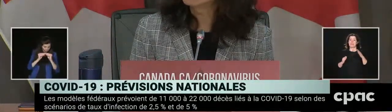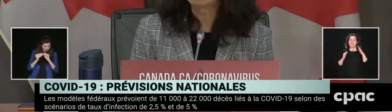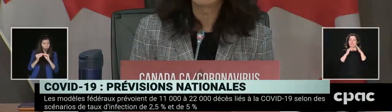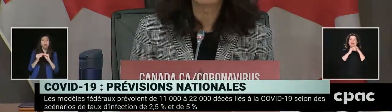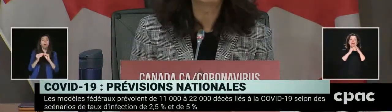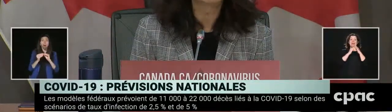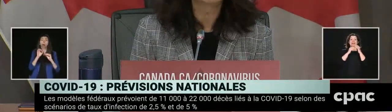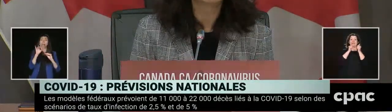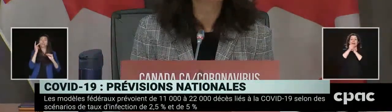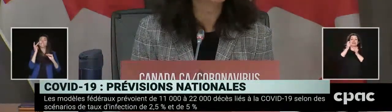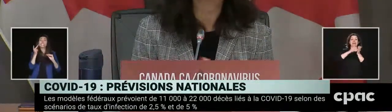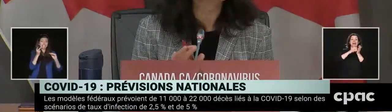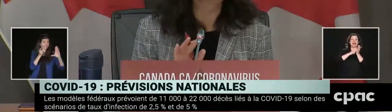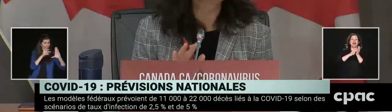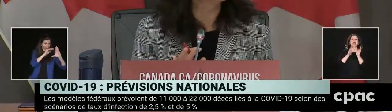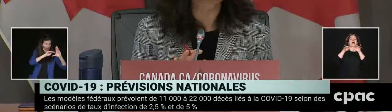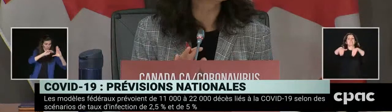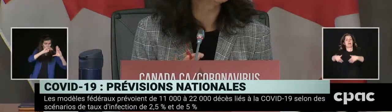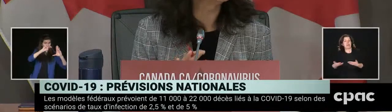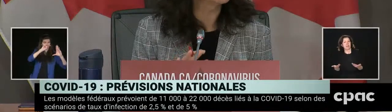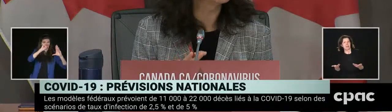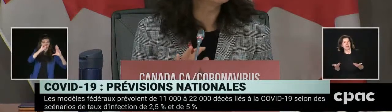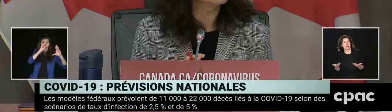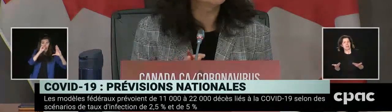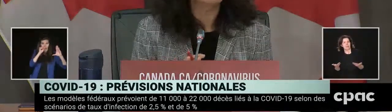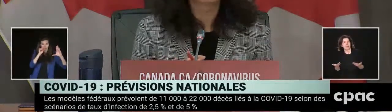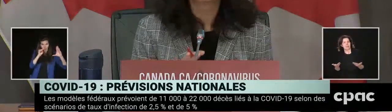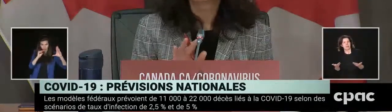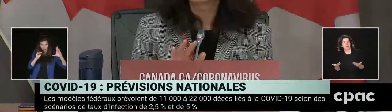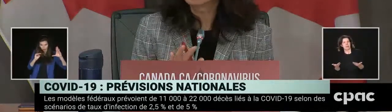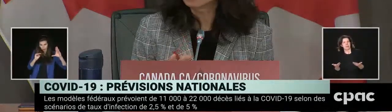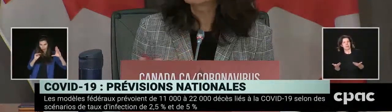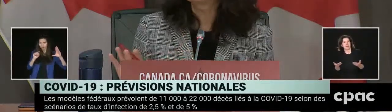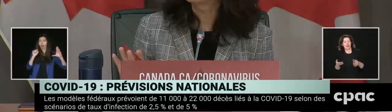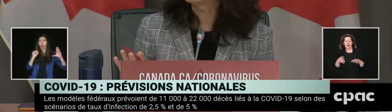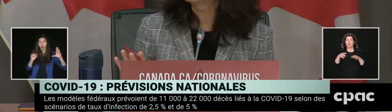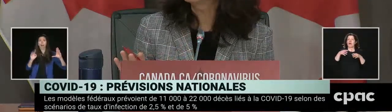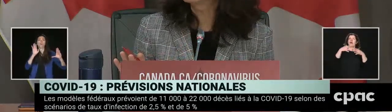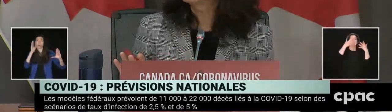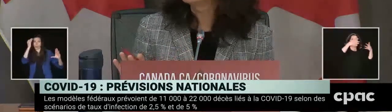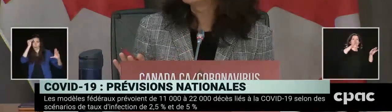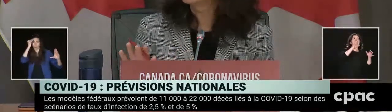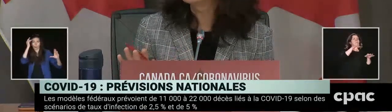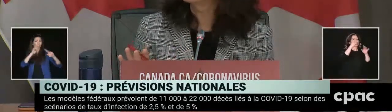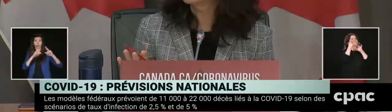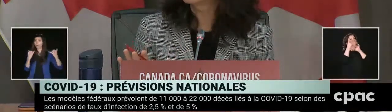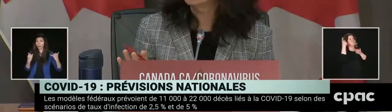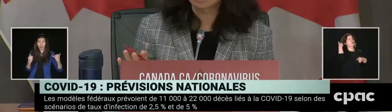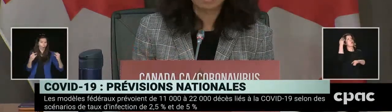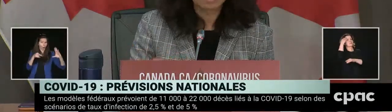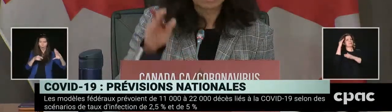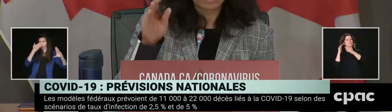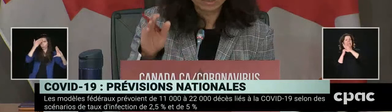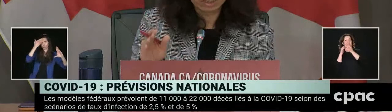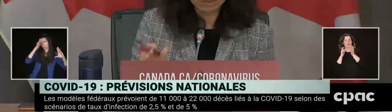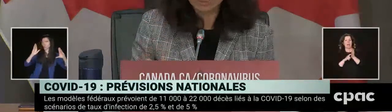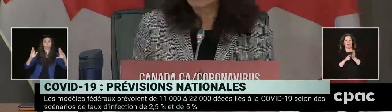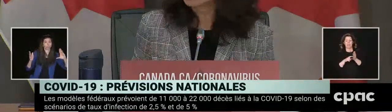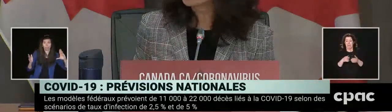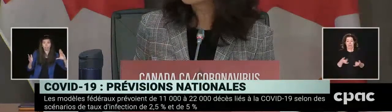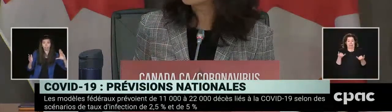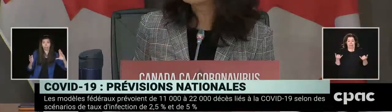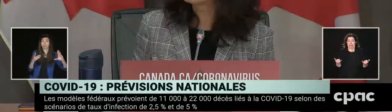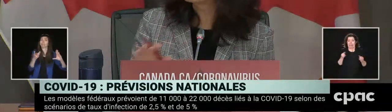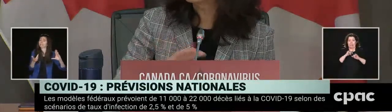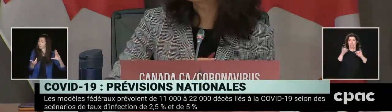of any of our public health measures. The moment you release anything, the chains of transmission is going to ignite. So you're going to